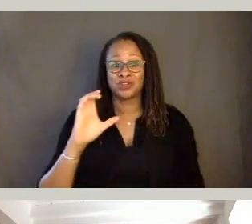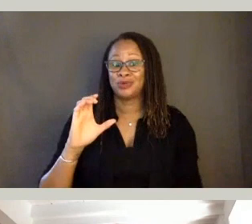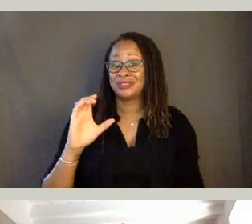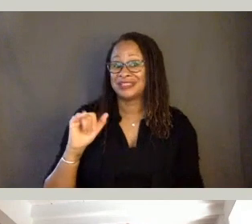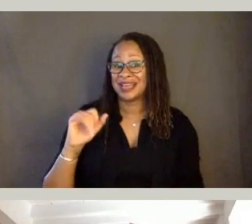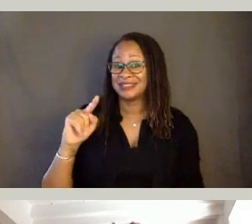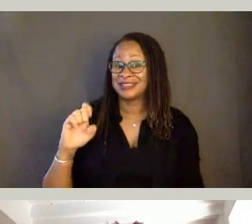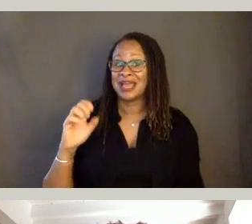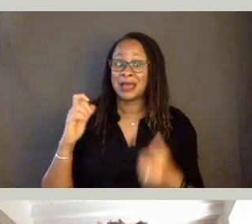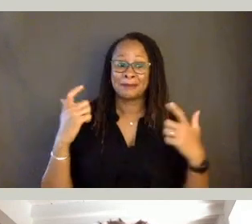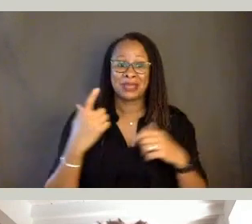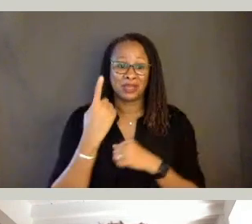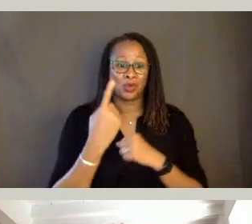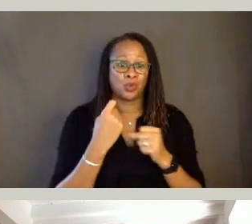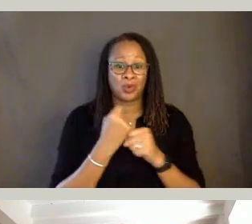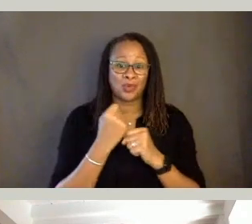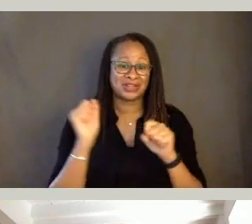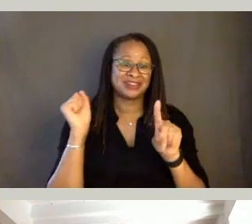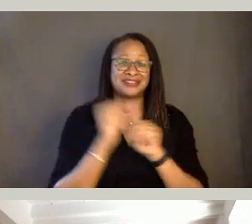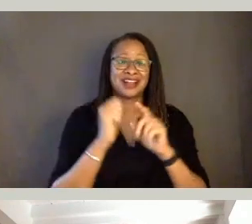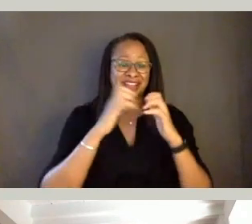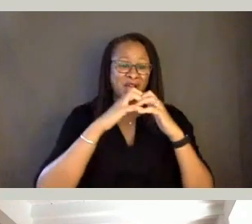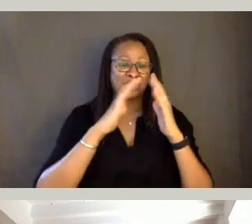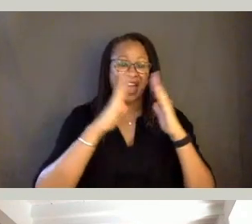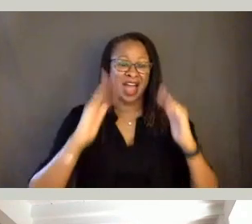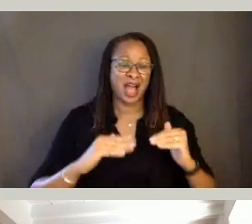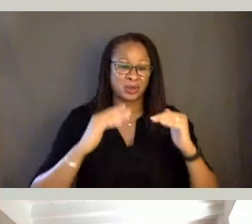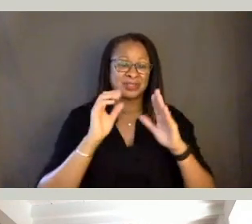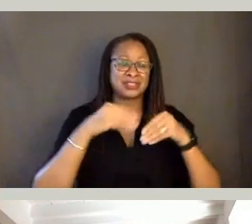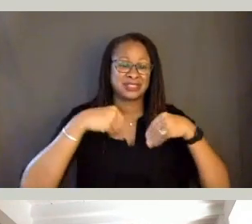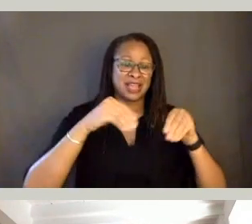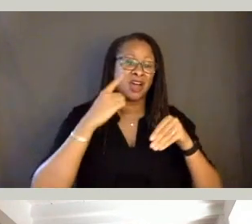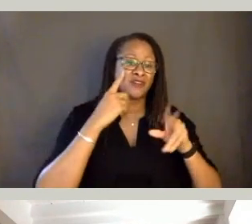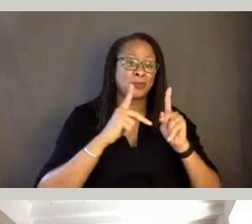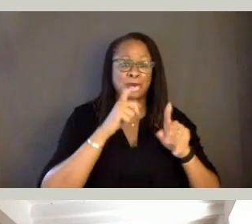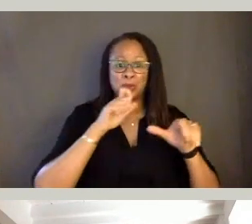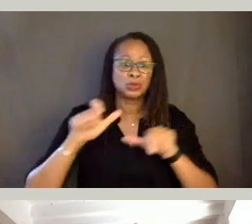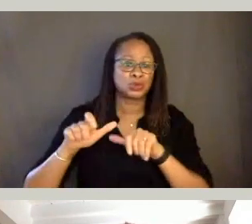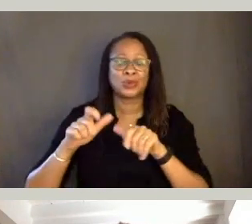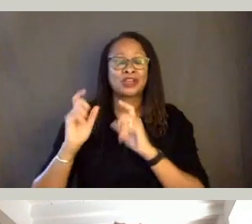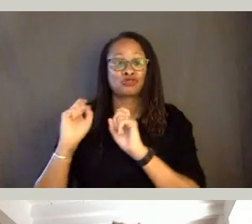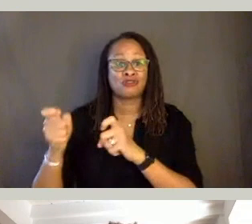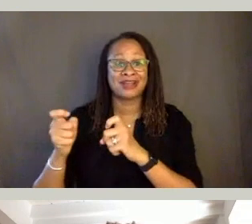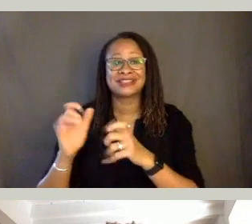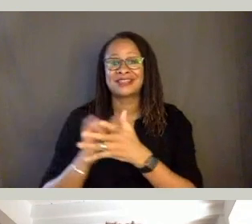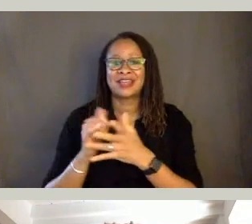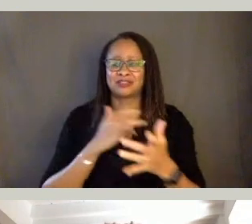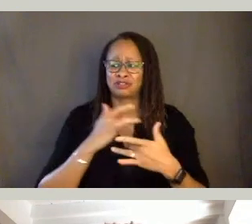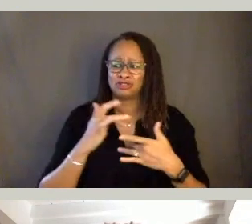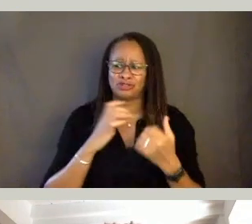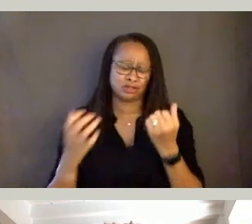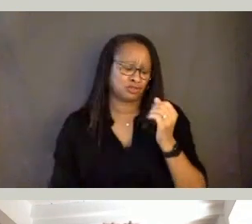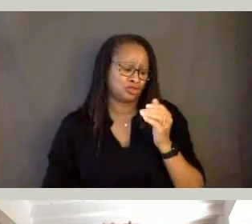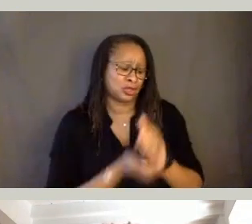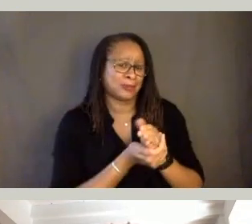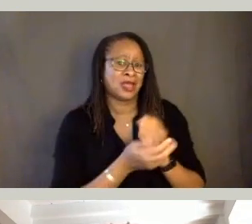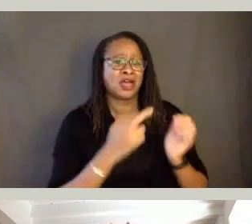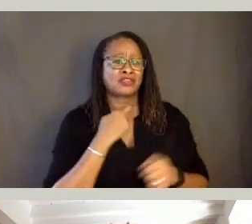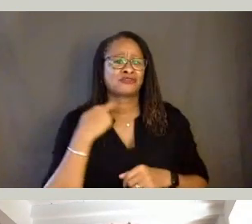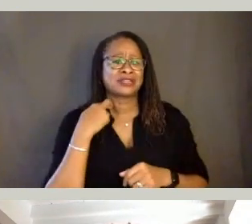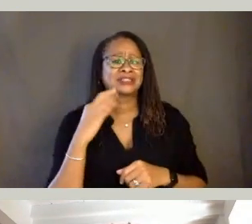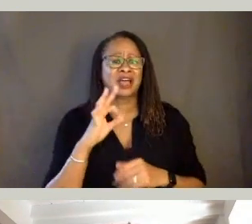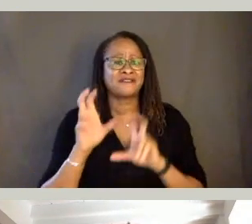know, 1 year is the knock down the house sale of, you know, those who are doing grants being concerned that they are just supplementing the risk